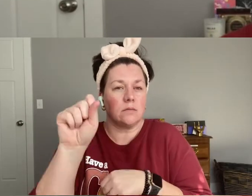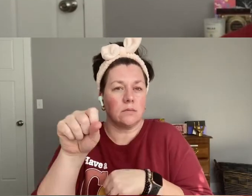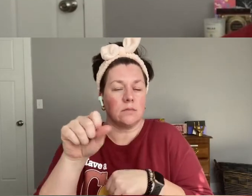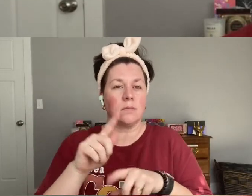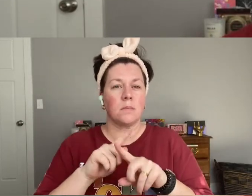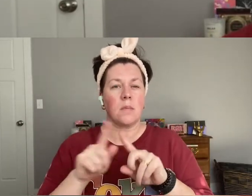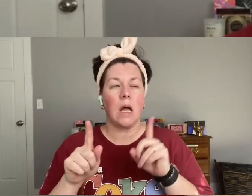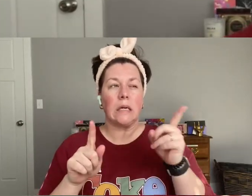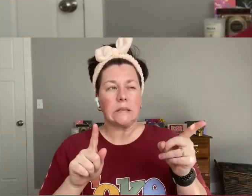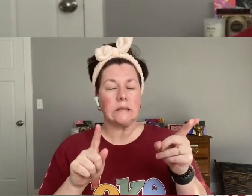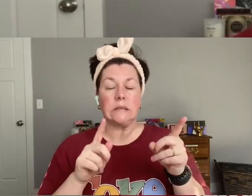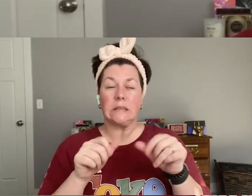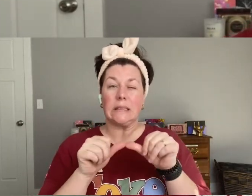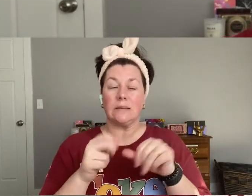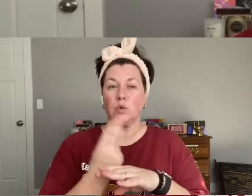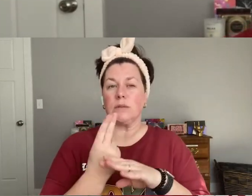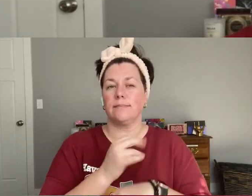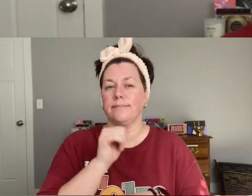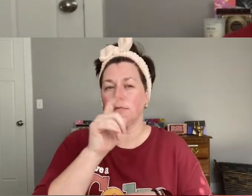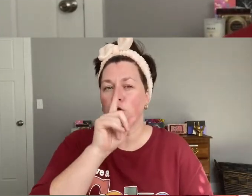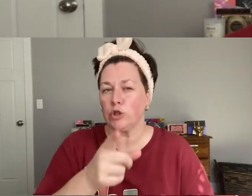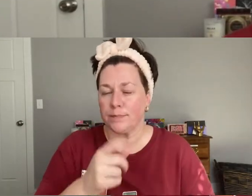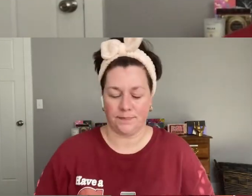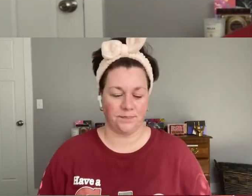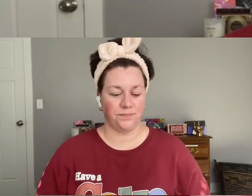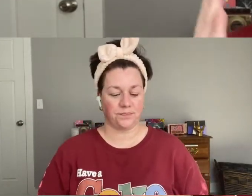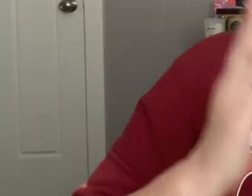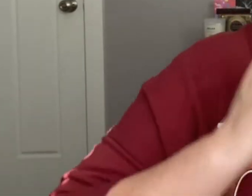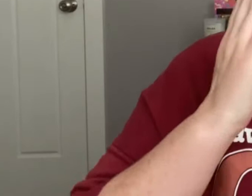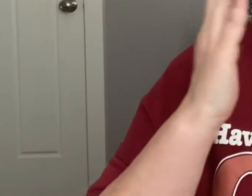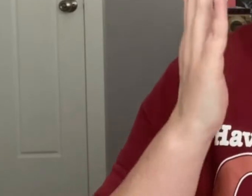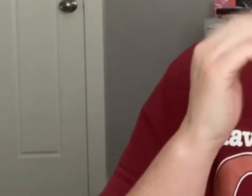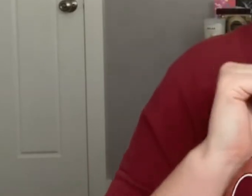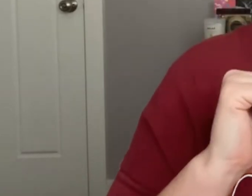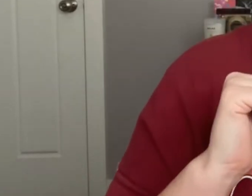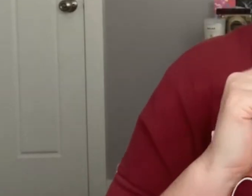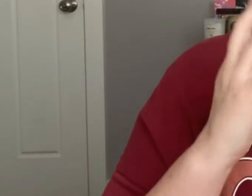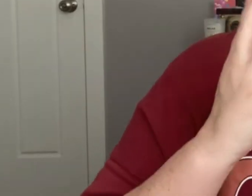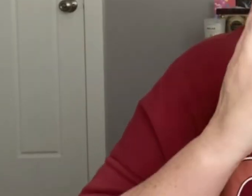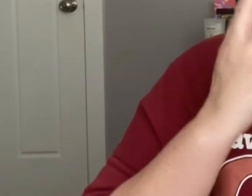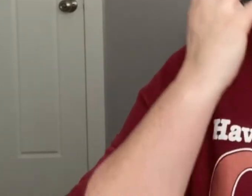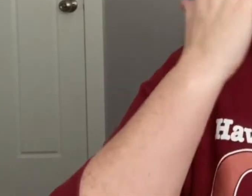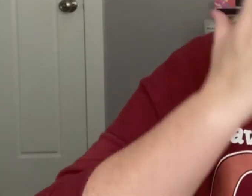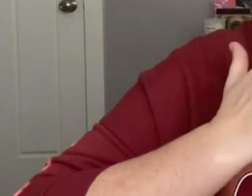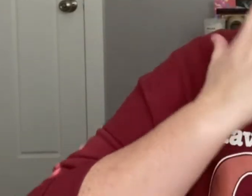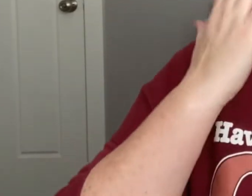just don't leave on for longer than a few minutes. And I also did not, it says on the instructions to like,